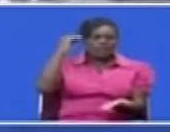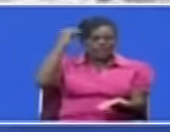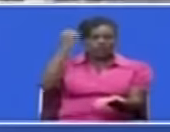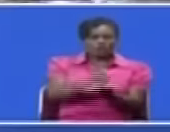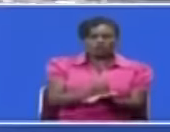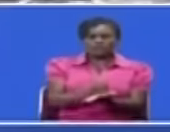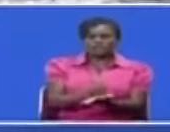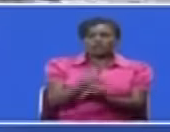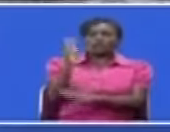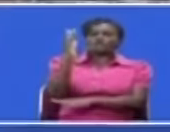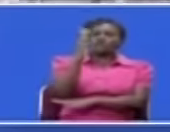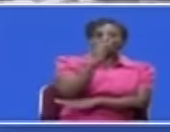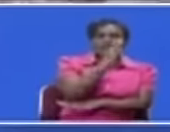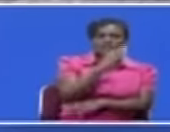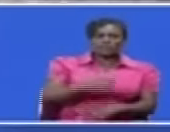Chepalungu Forest.